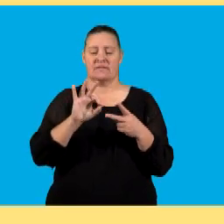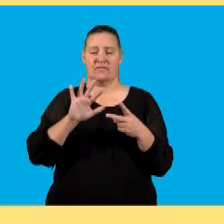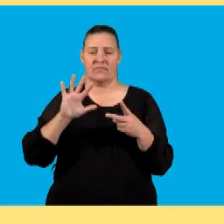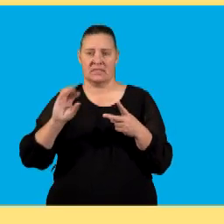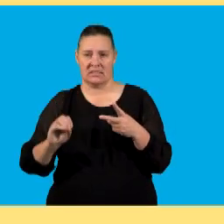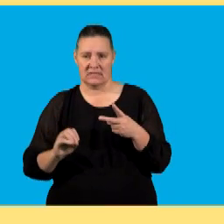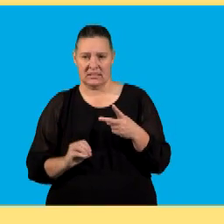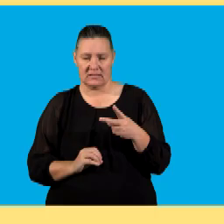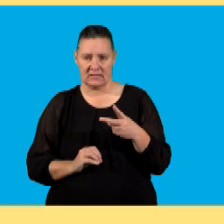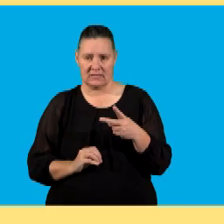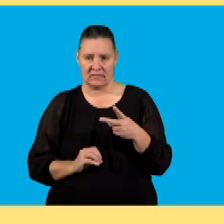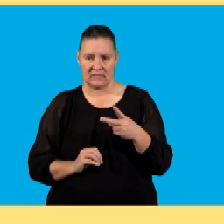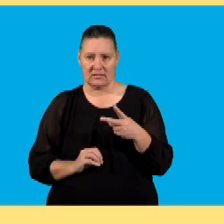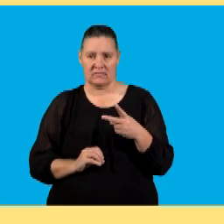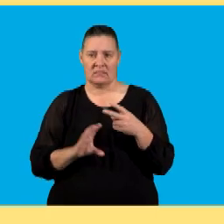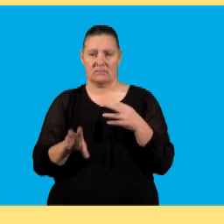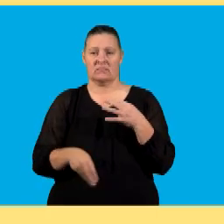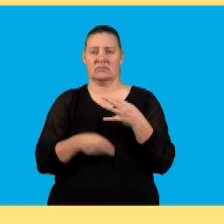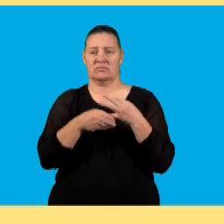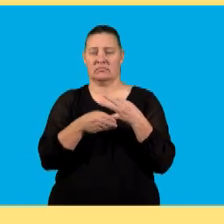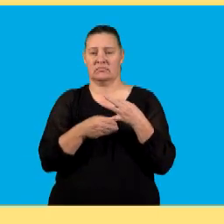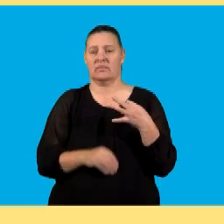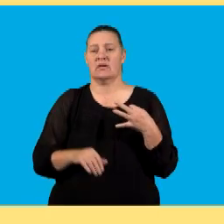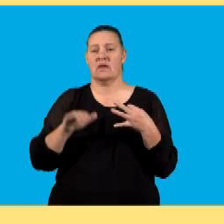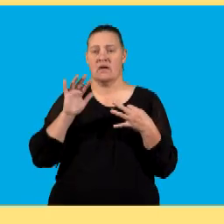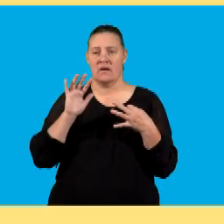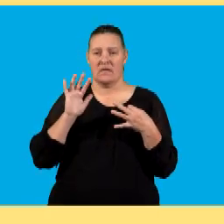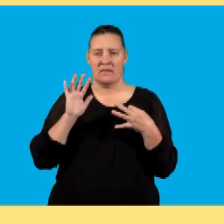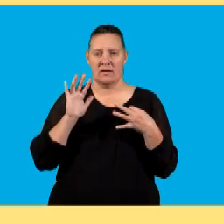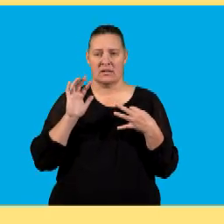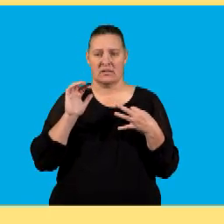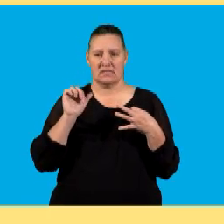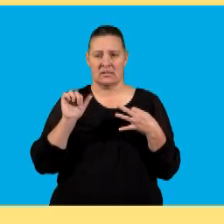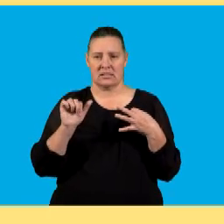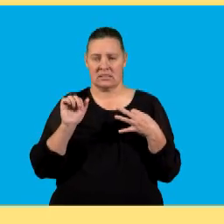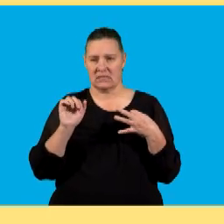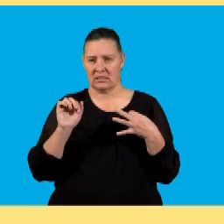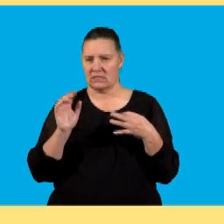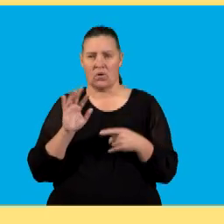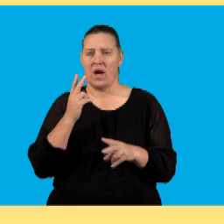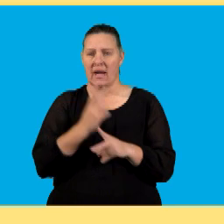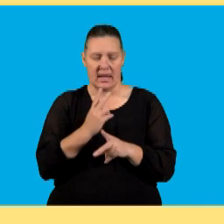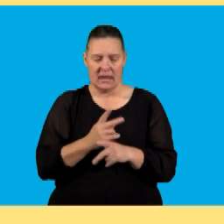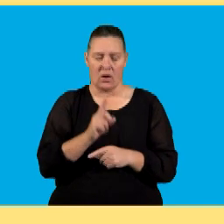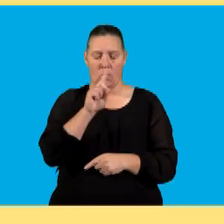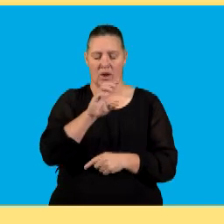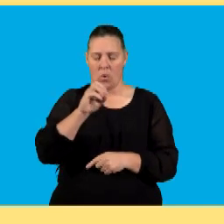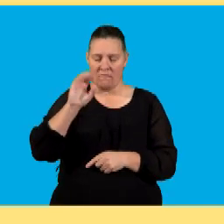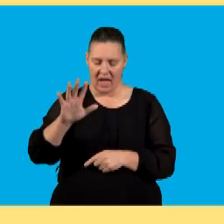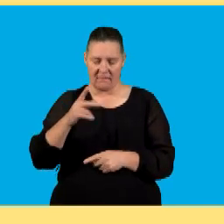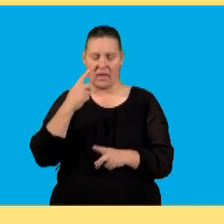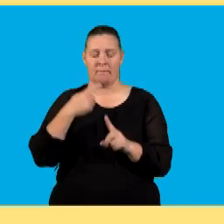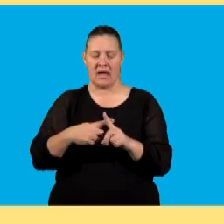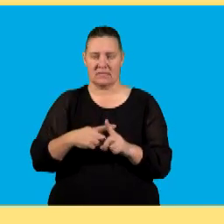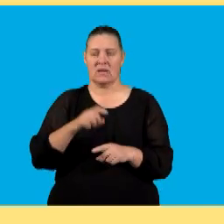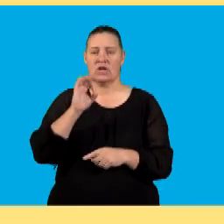1,005 for pay as you earn. Let's add 350 for medical aid. I'll repeat again.